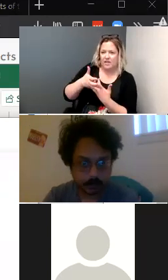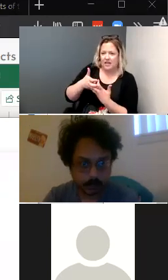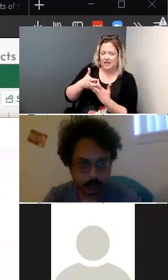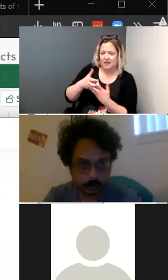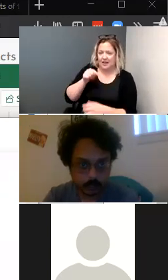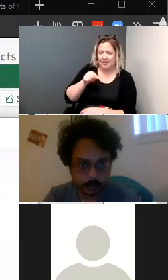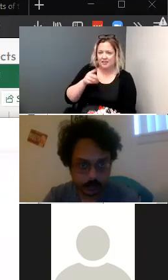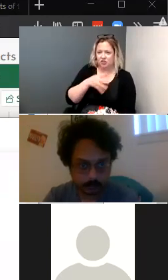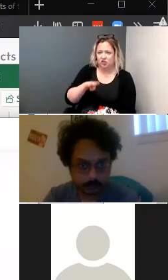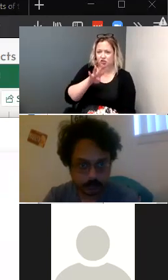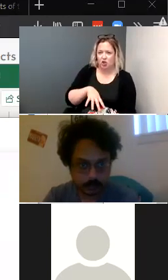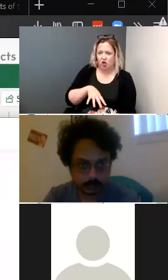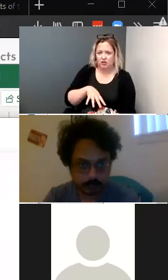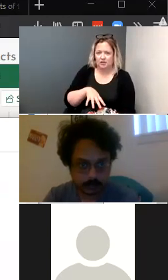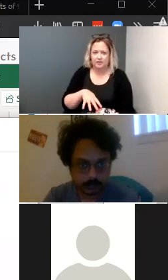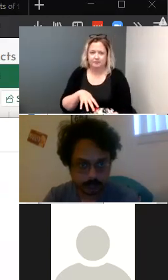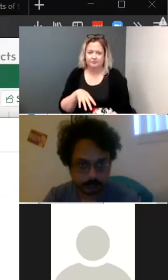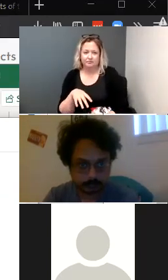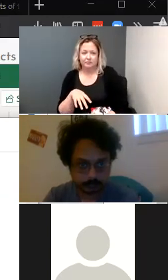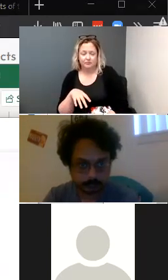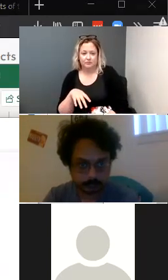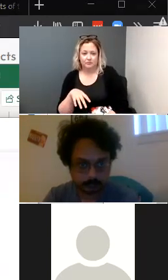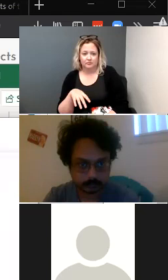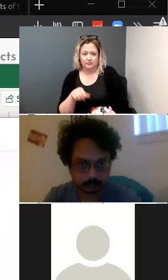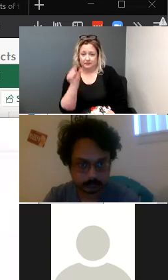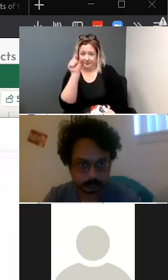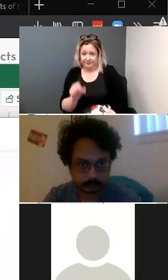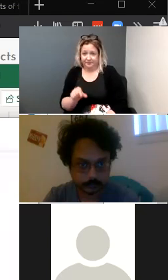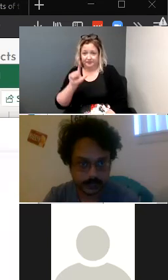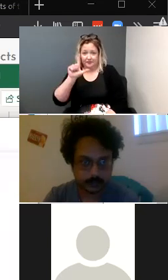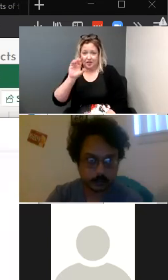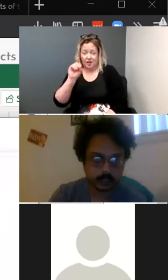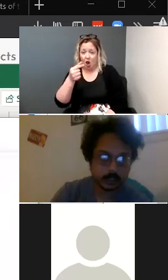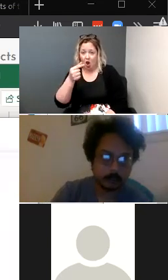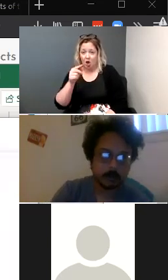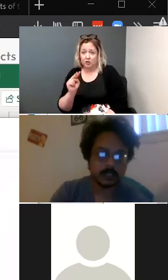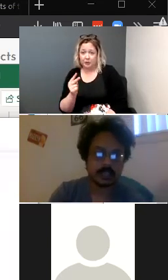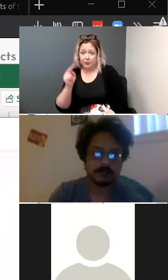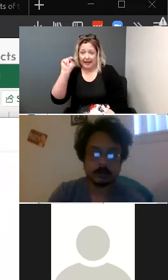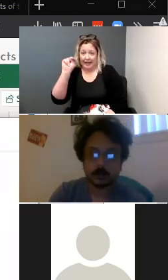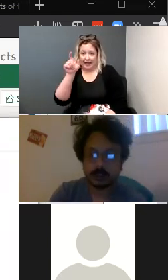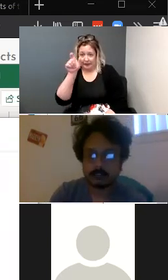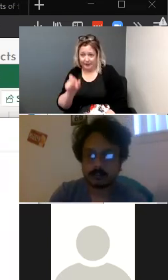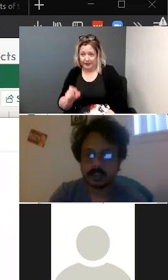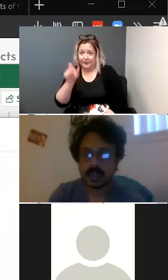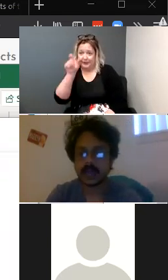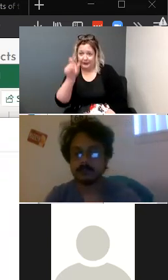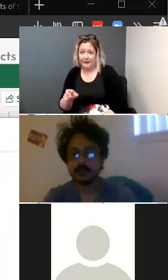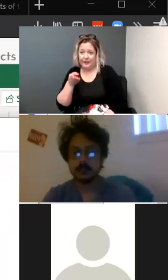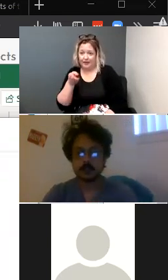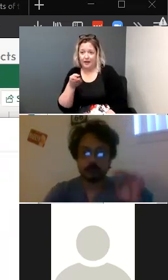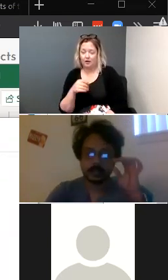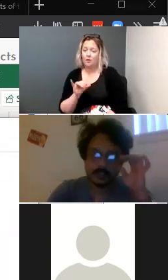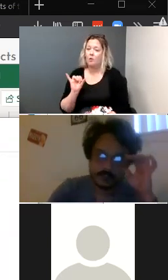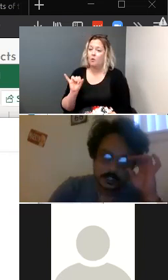In this particular column here. Oh, okay, yes, all right. Right, okay. Because so whenever we